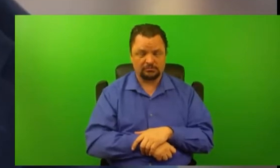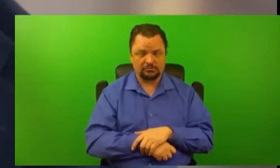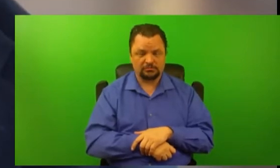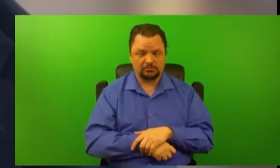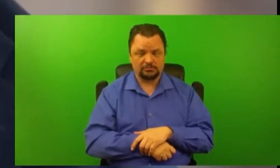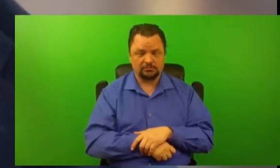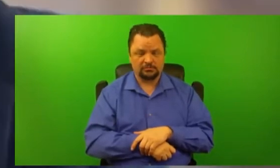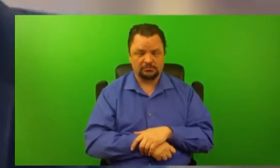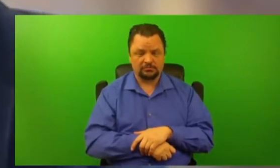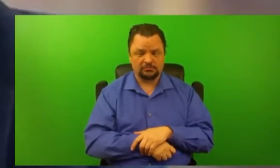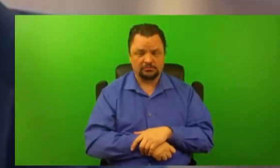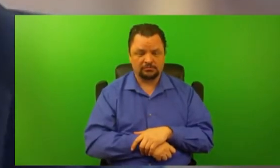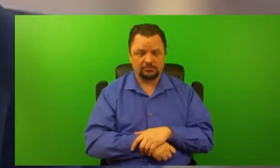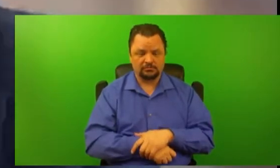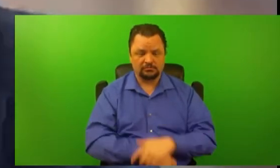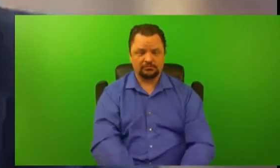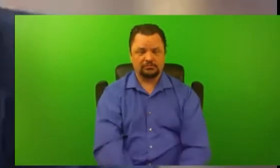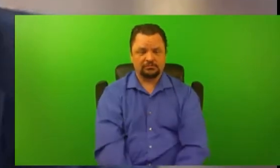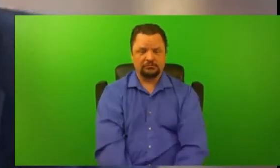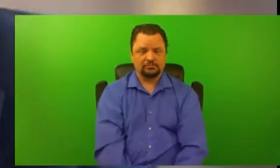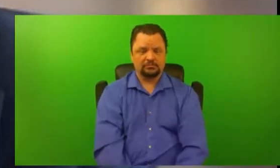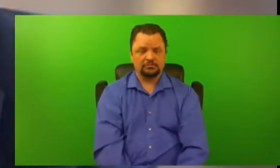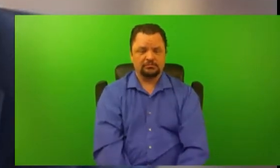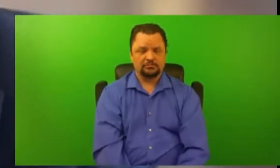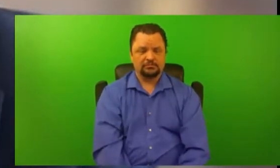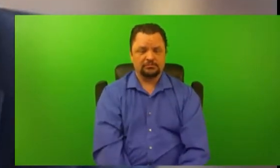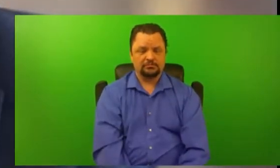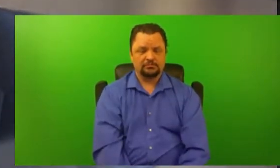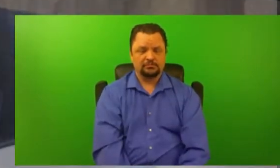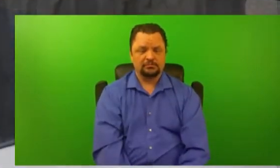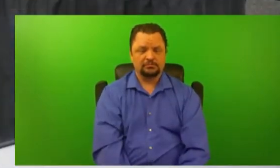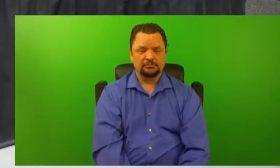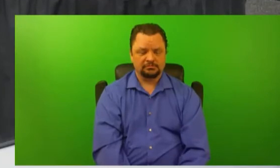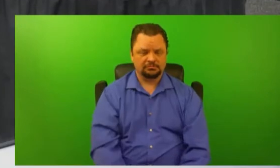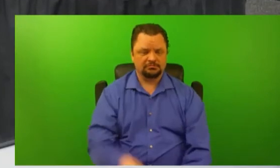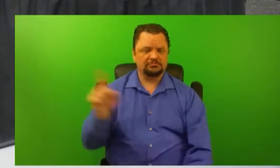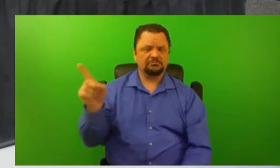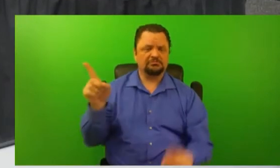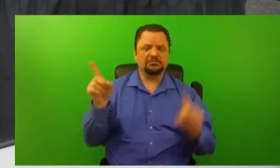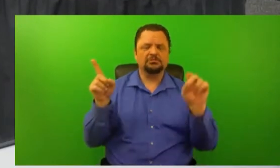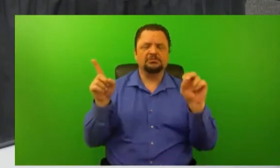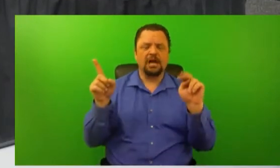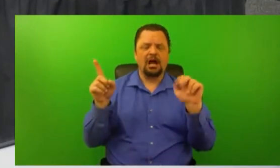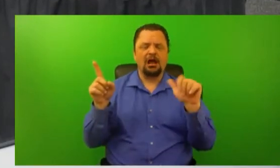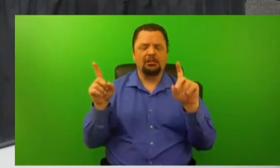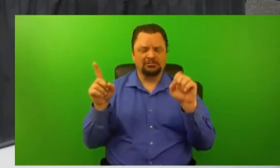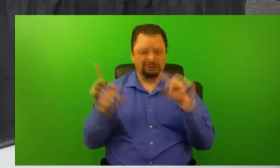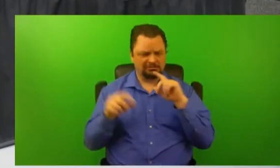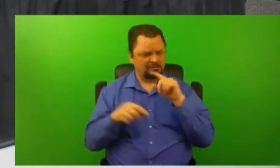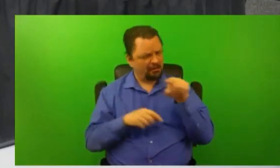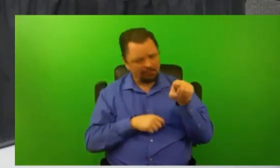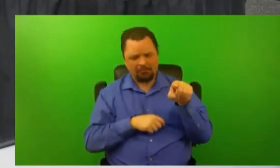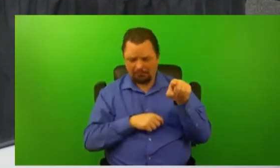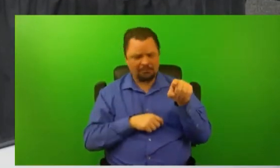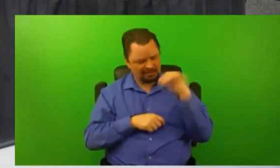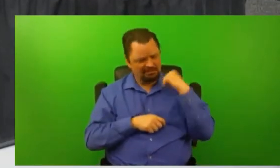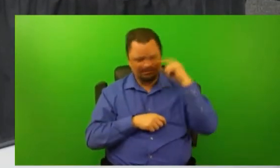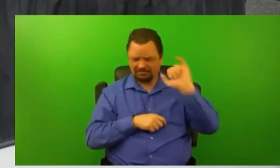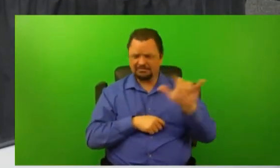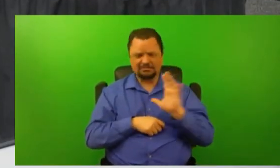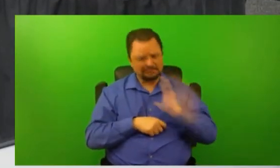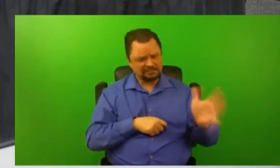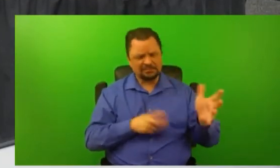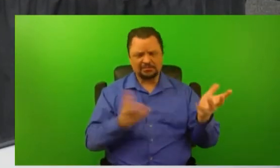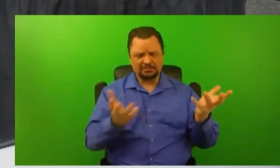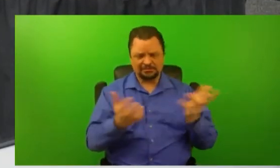So I think that would be fine. That would be useful. Again, but my concern is that